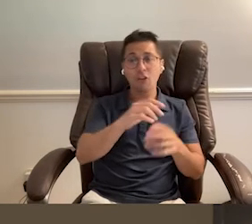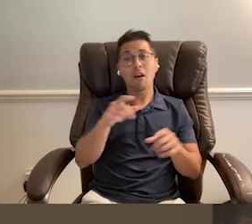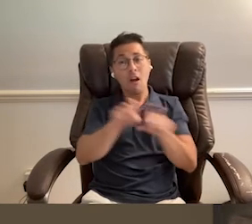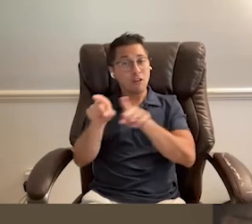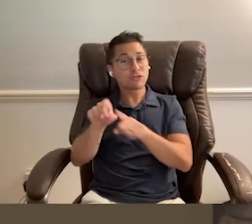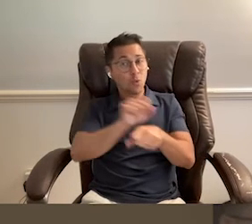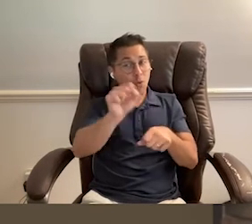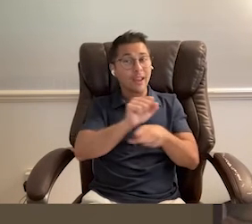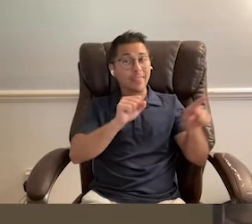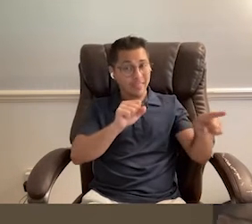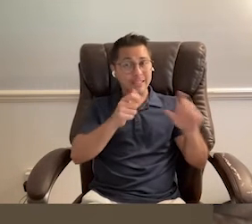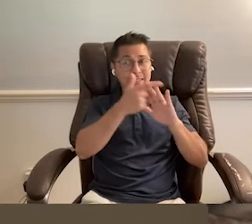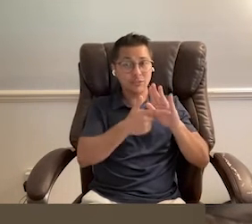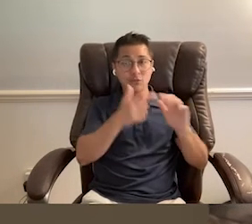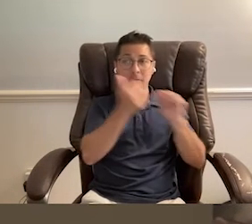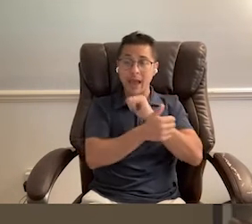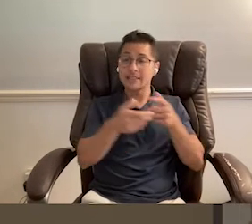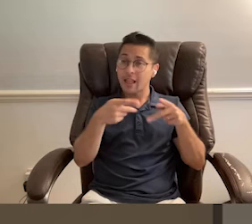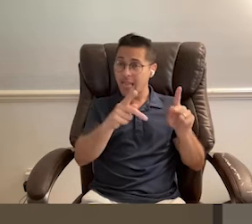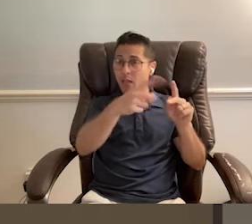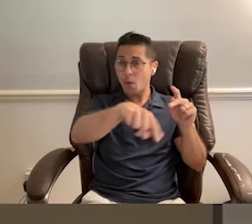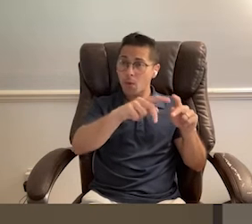passed to allow those individuals to work and actually earn up to